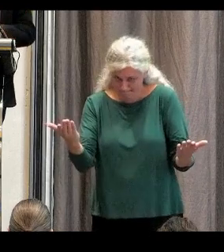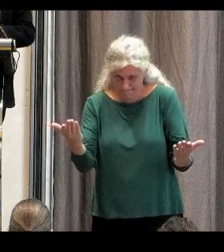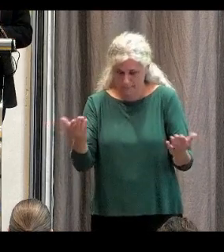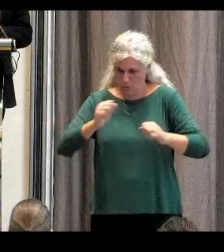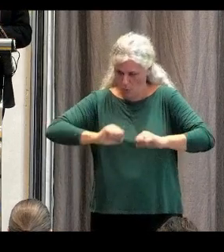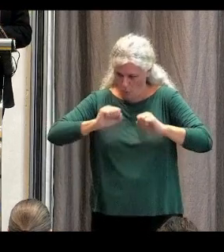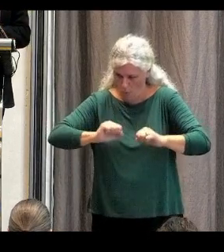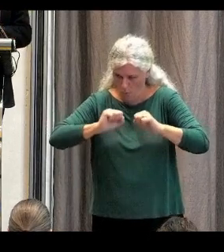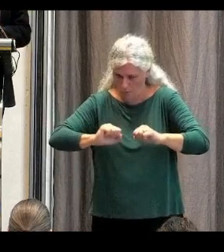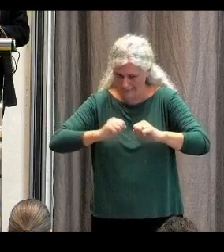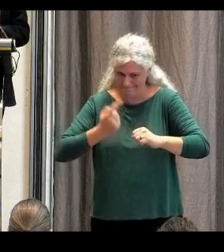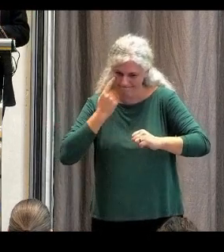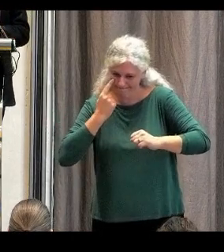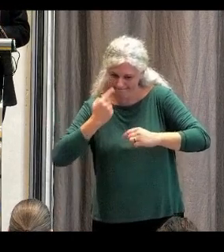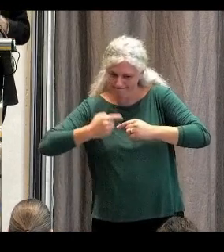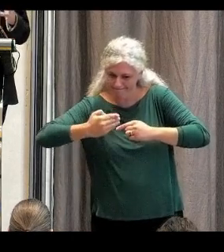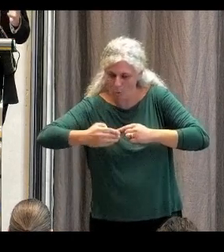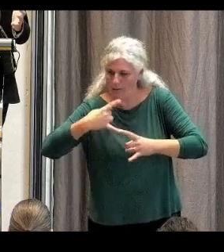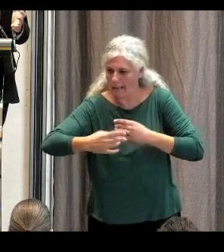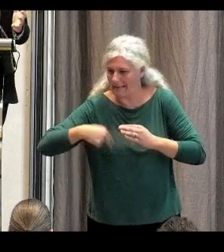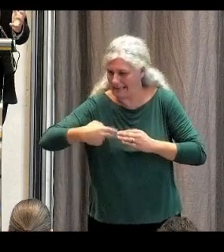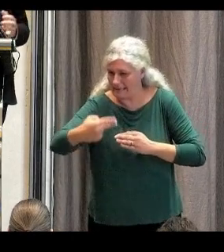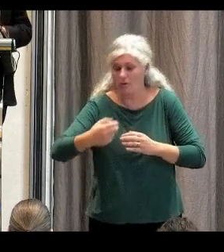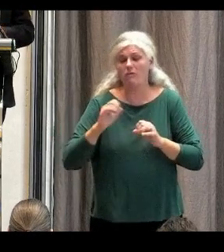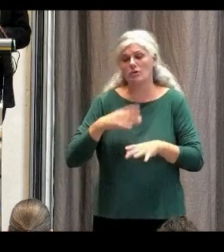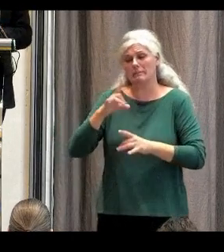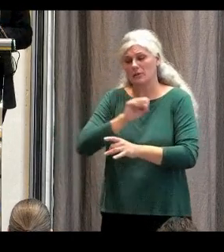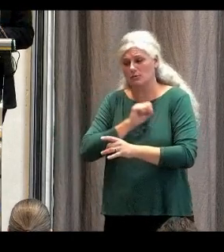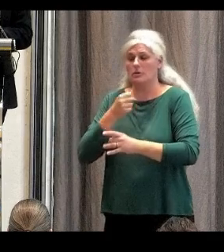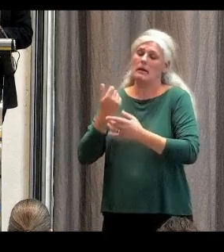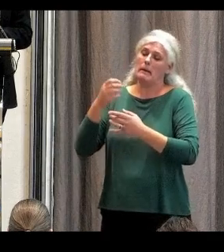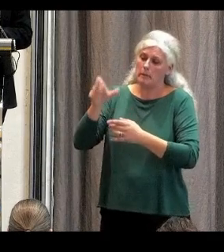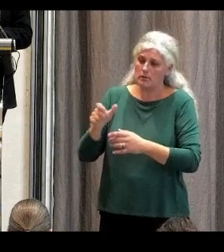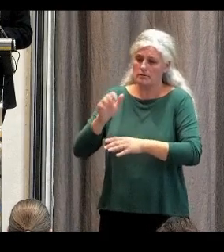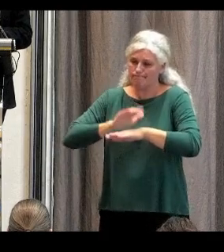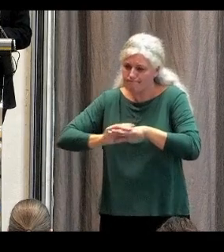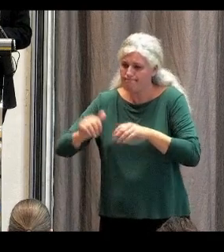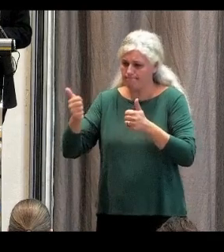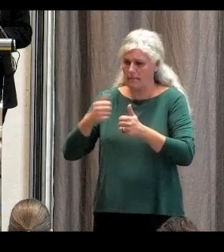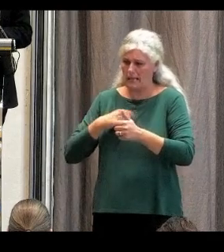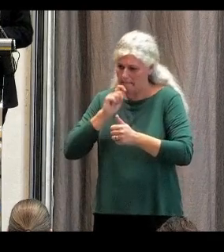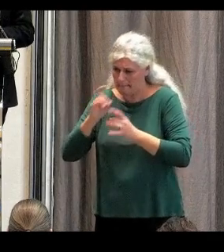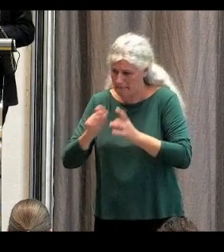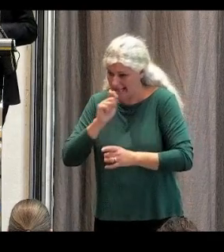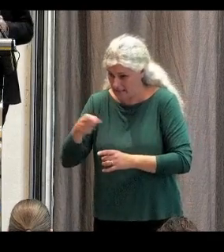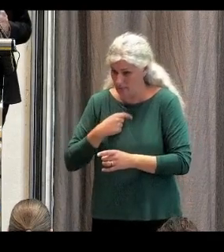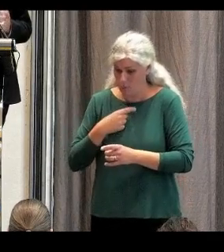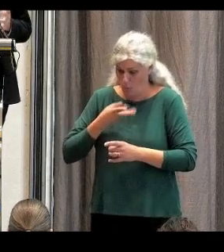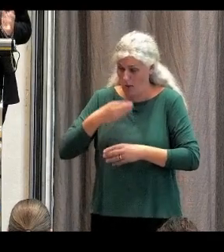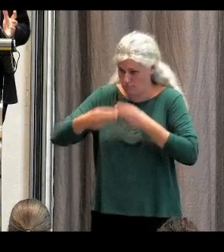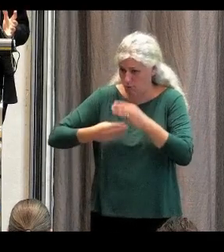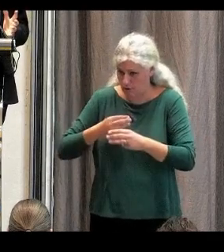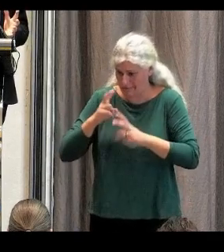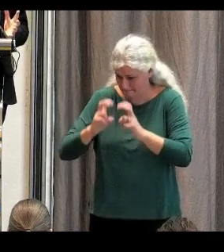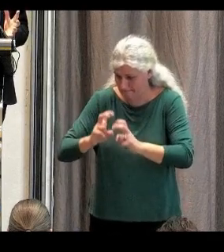wait to see what happens. Obviously reassured often by the fact that investigations are normal. But